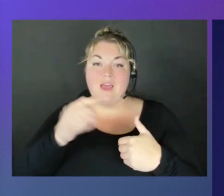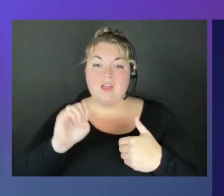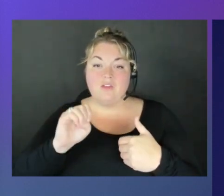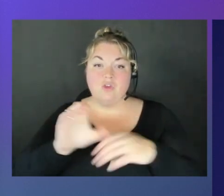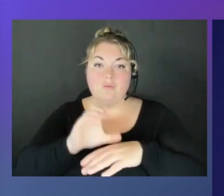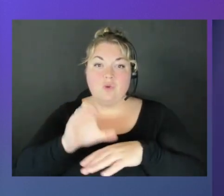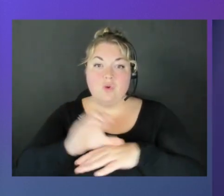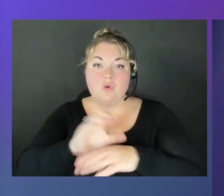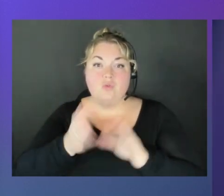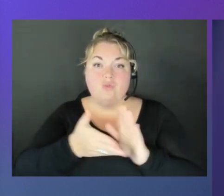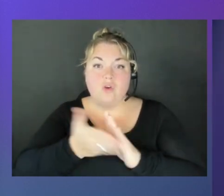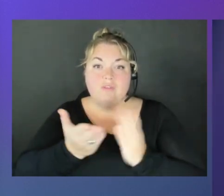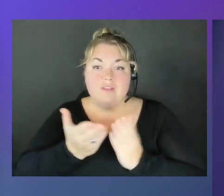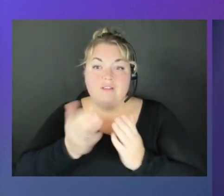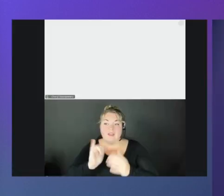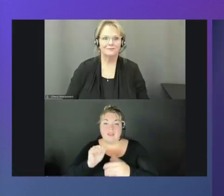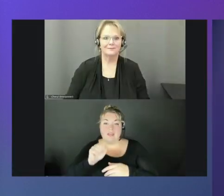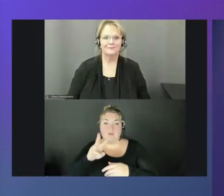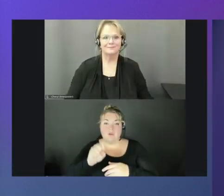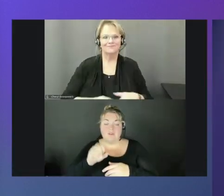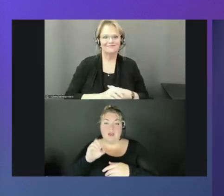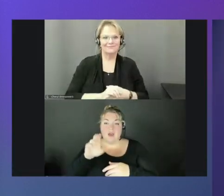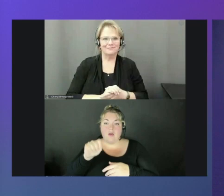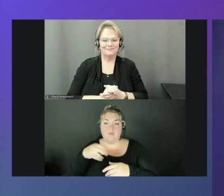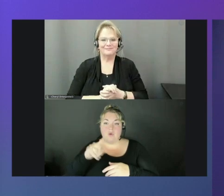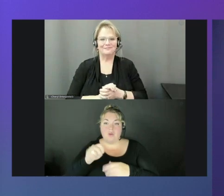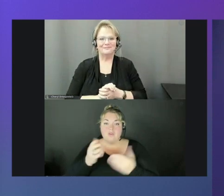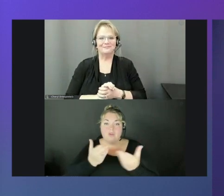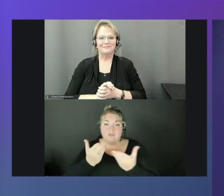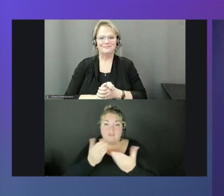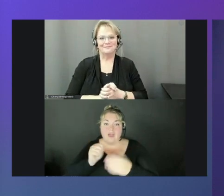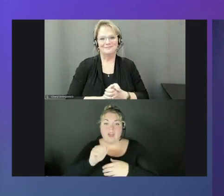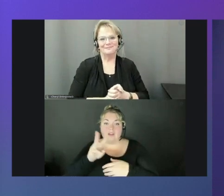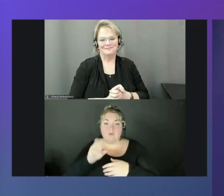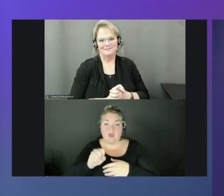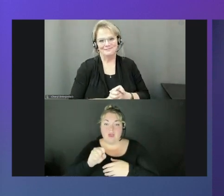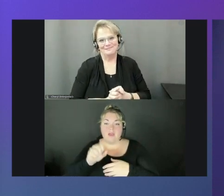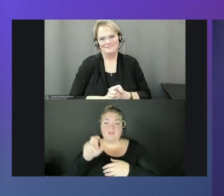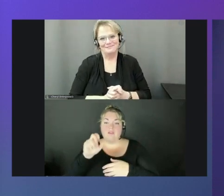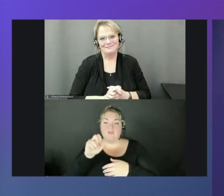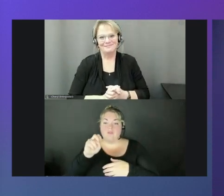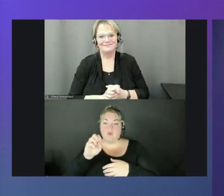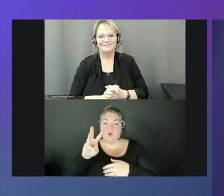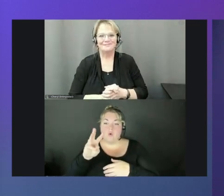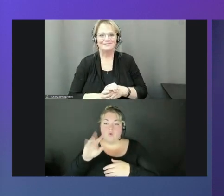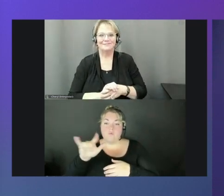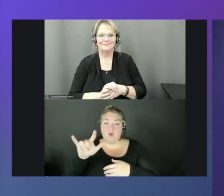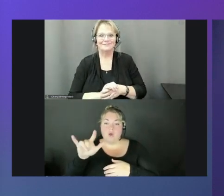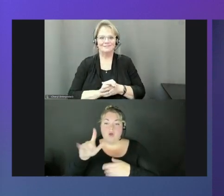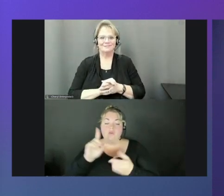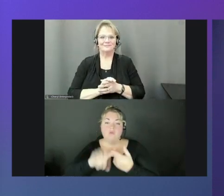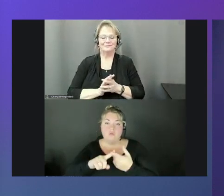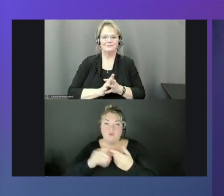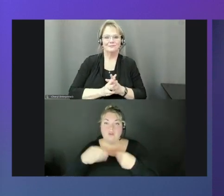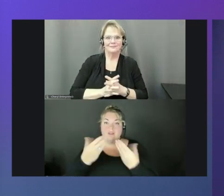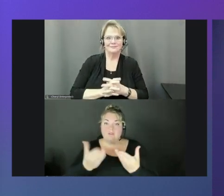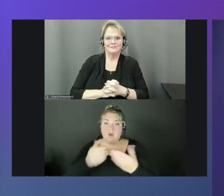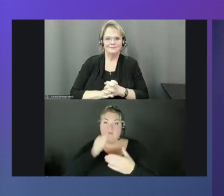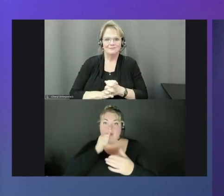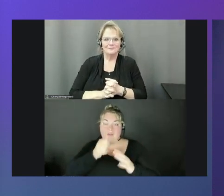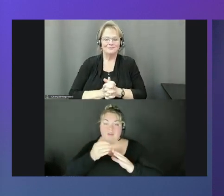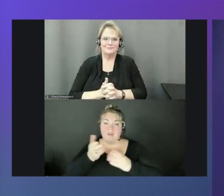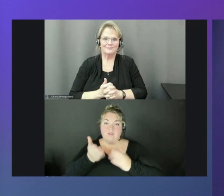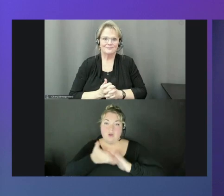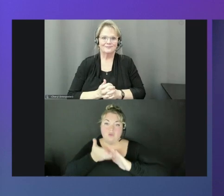AWS Outpost servers, AWS Snowball Edge, and AWS NoCall to deliver private mobile edge computing solutions to